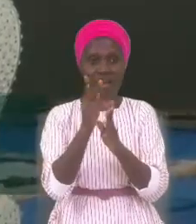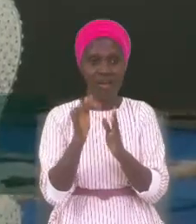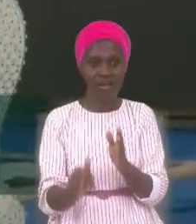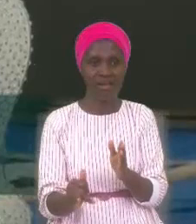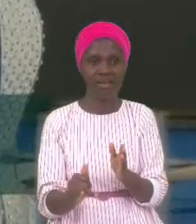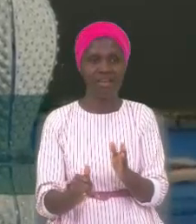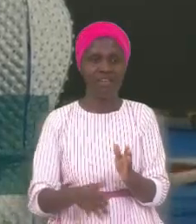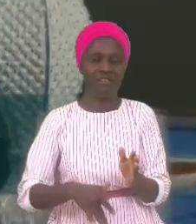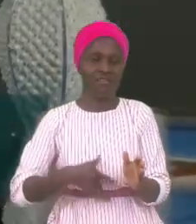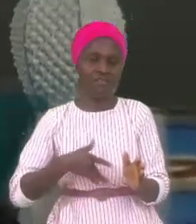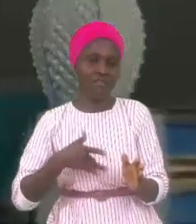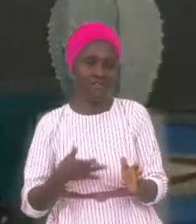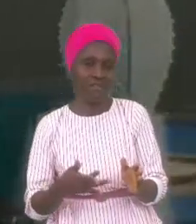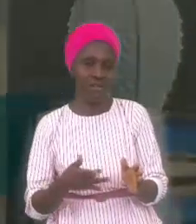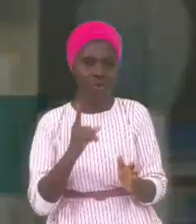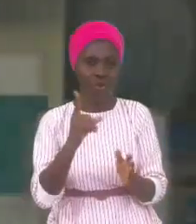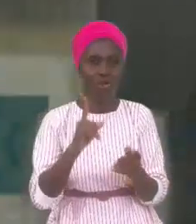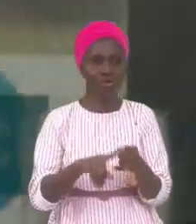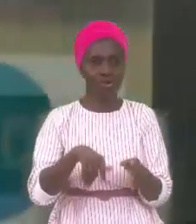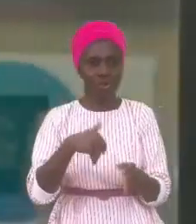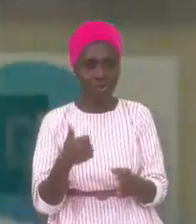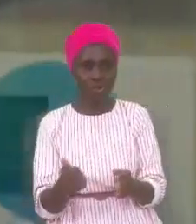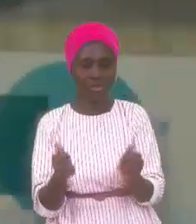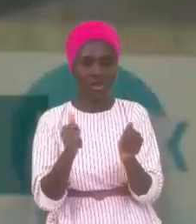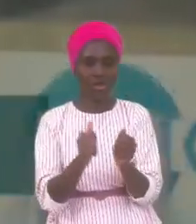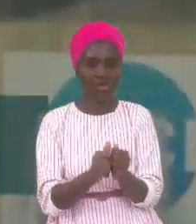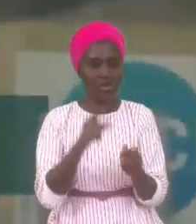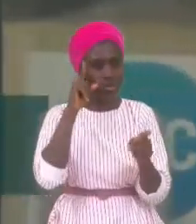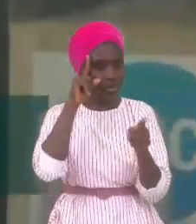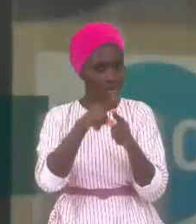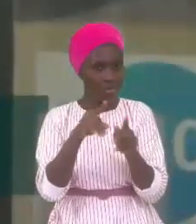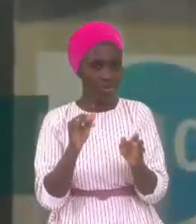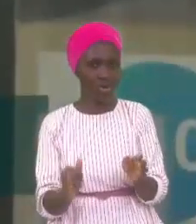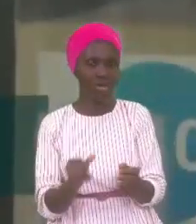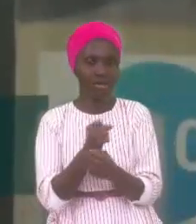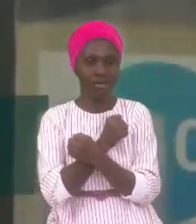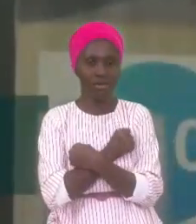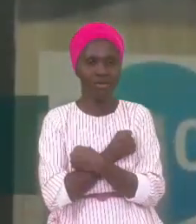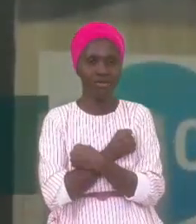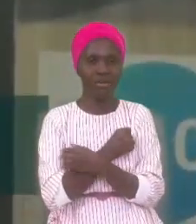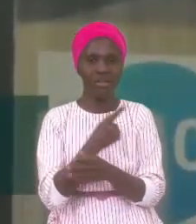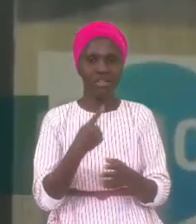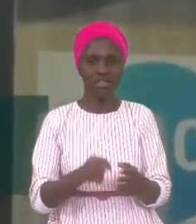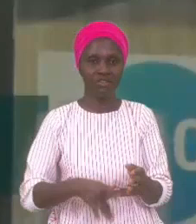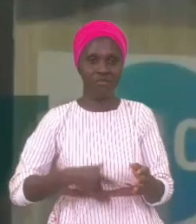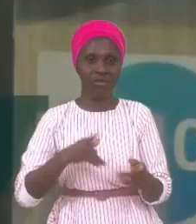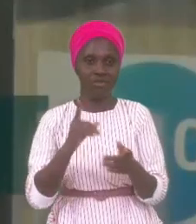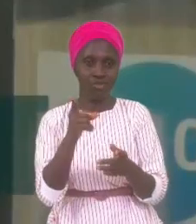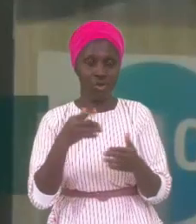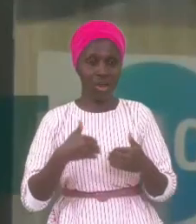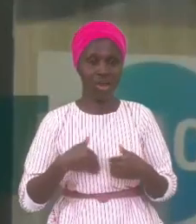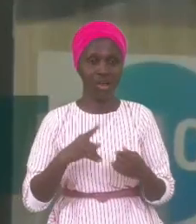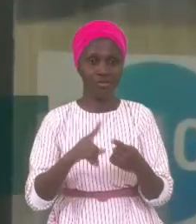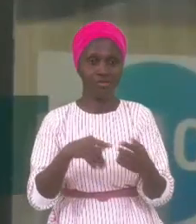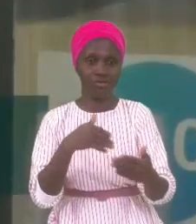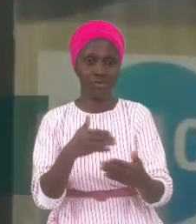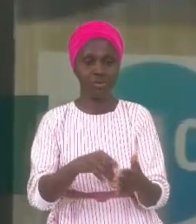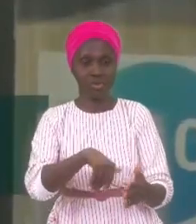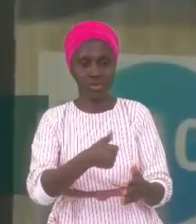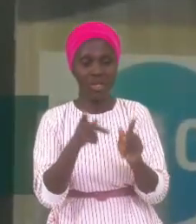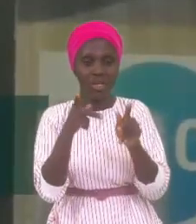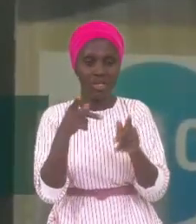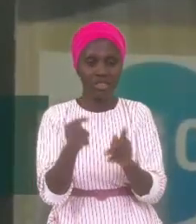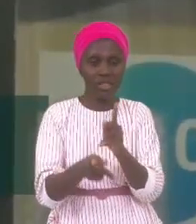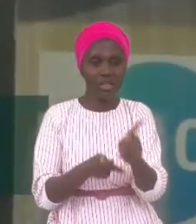That's love. Be kindly affectioned, the feeling you have towards the other, the hand of fellowship you stretch toward the other.